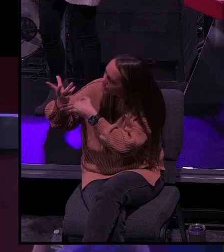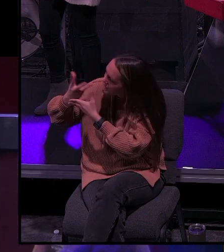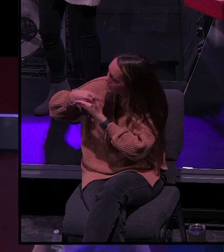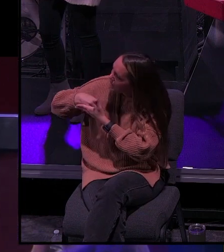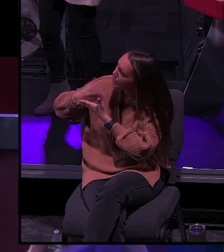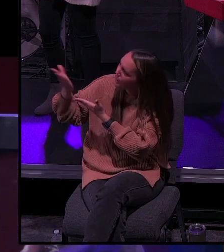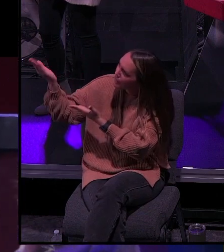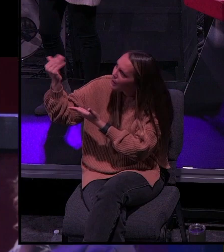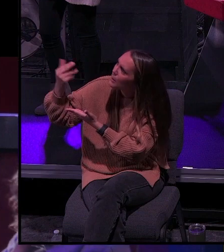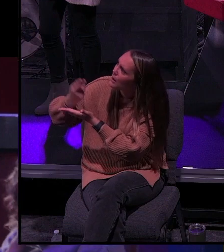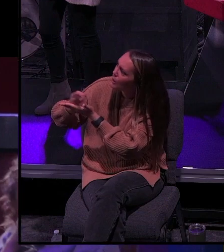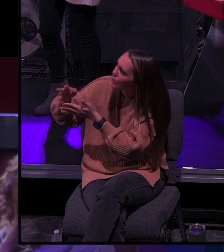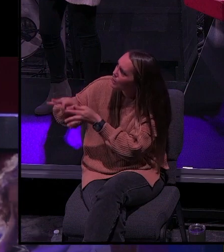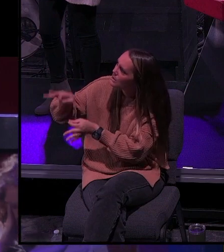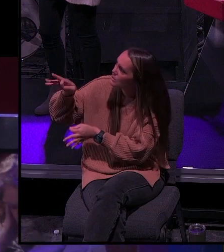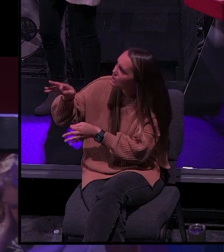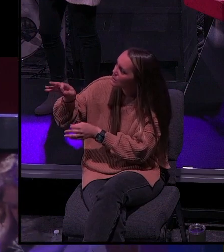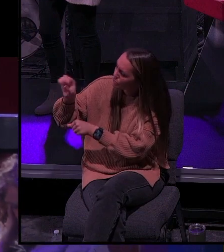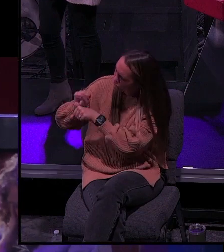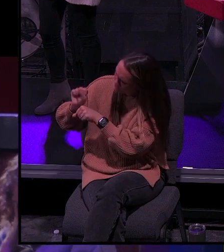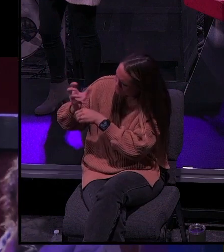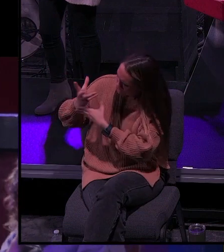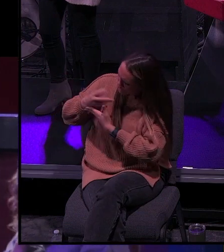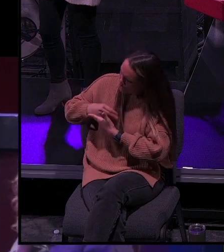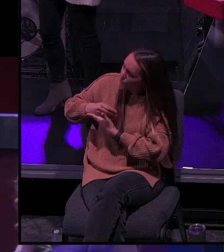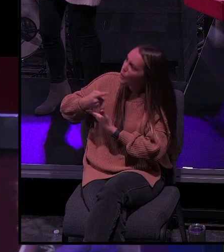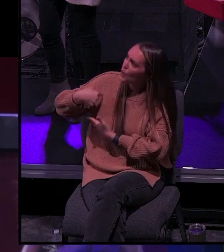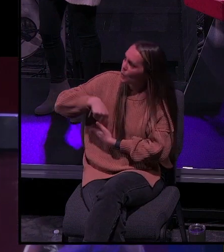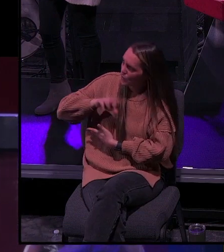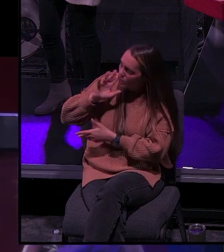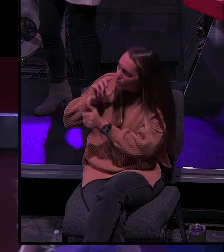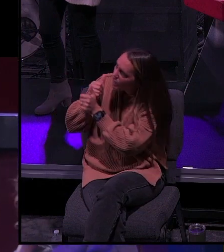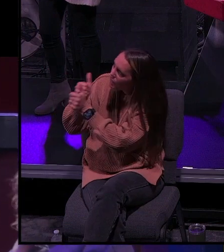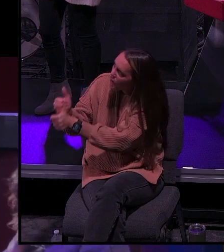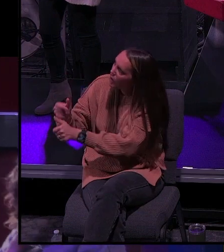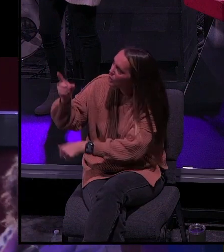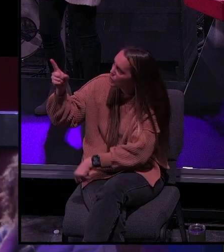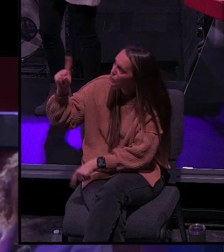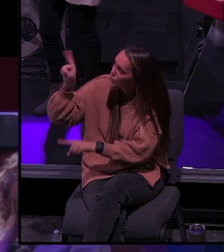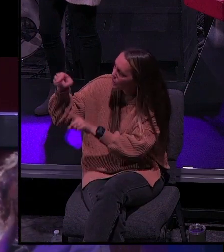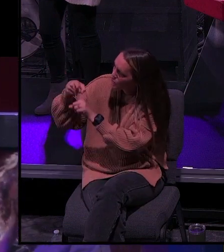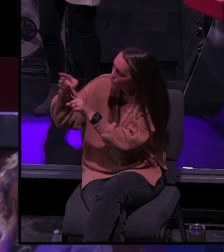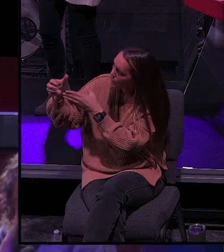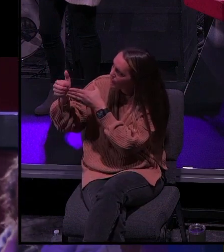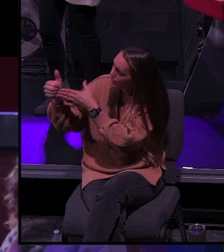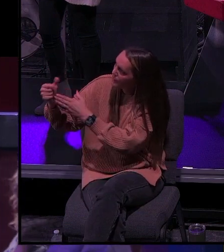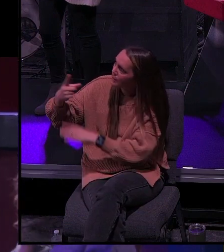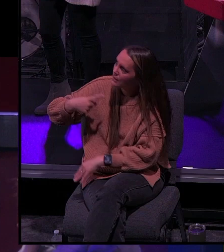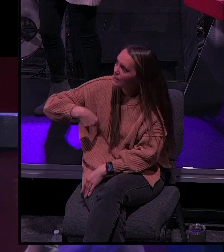it. We will follow you as you lead us.